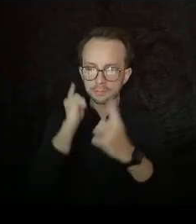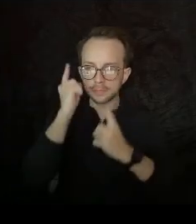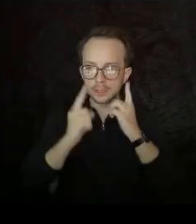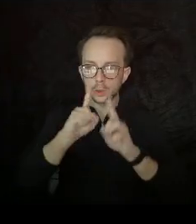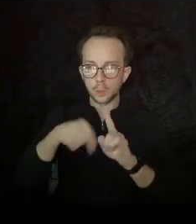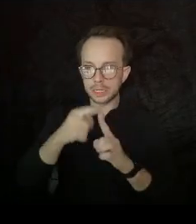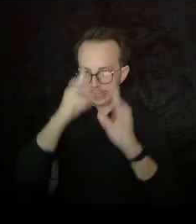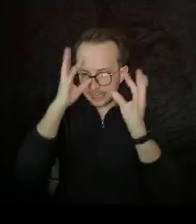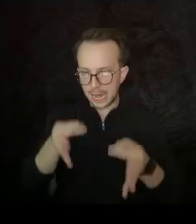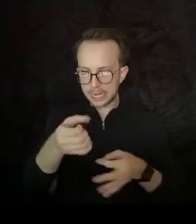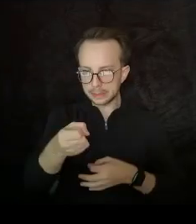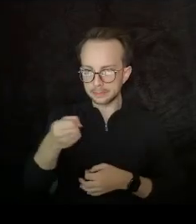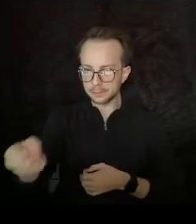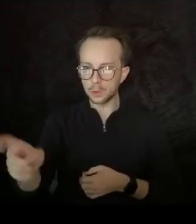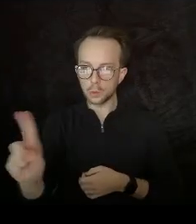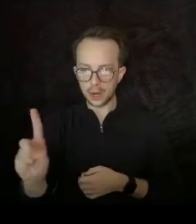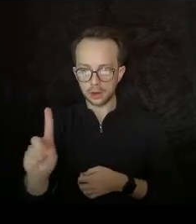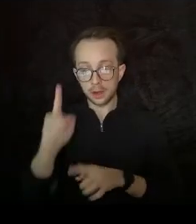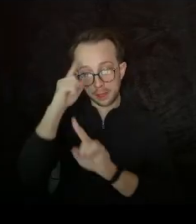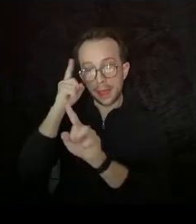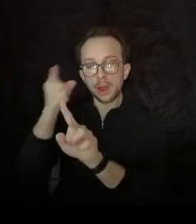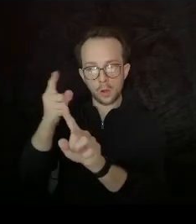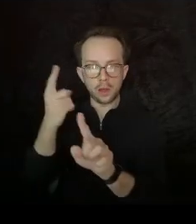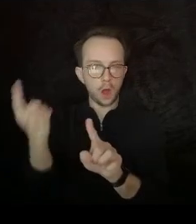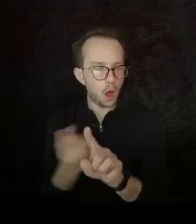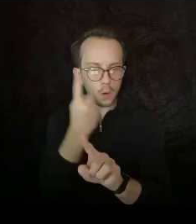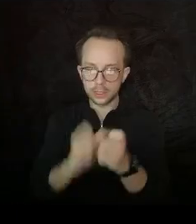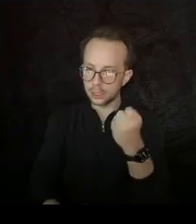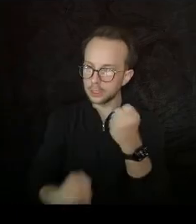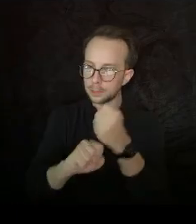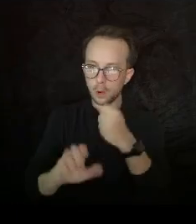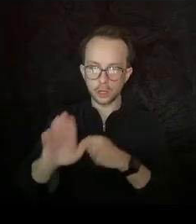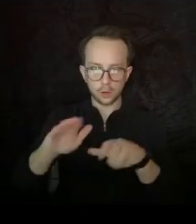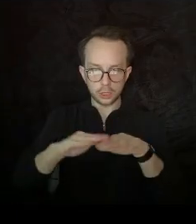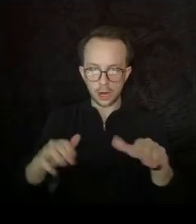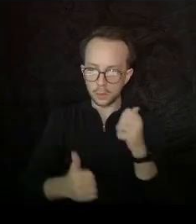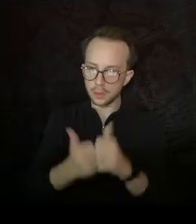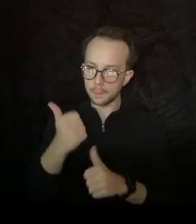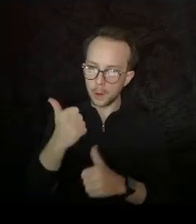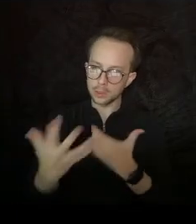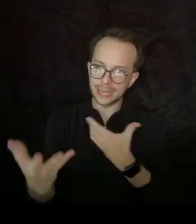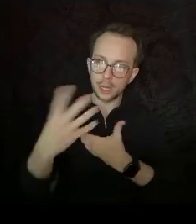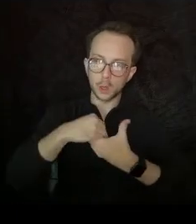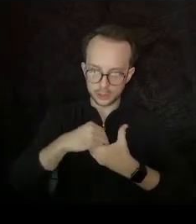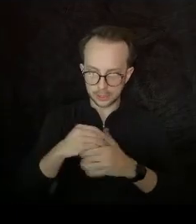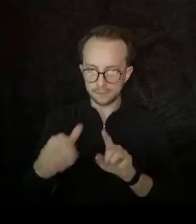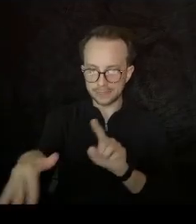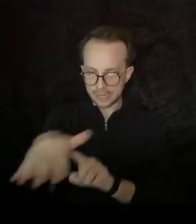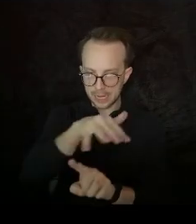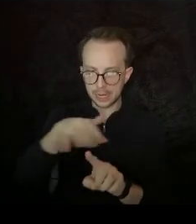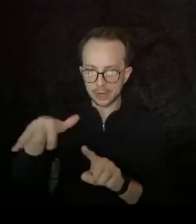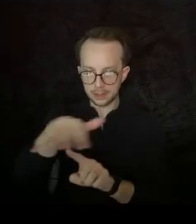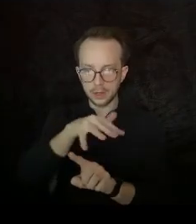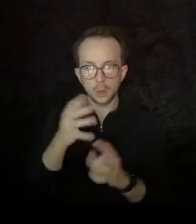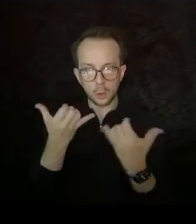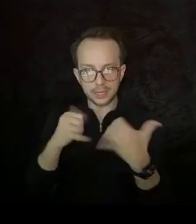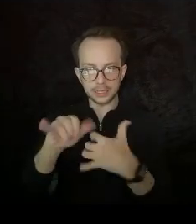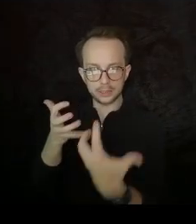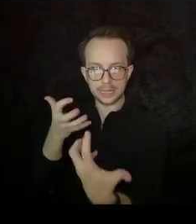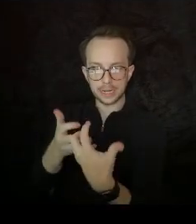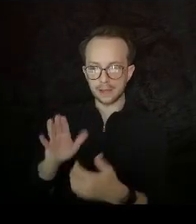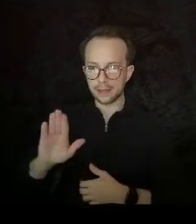to support your child in the most inclusive setting possible, while still meeting their individual needs.